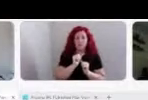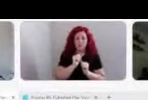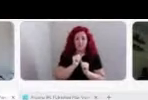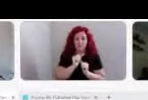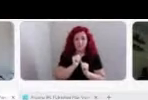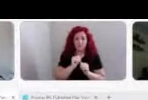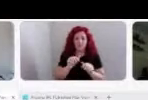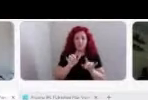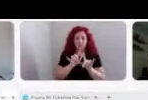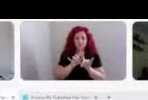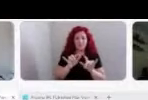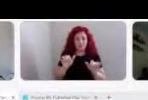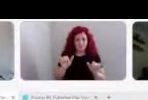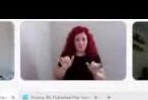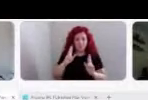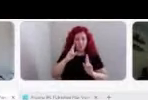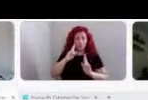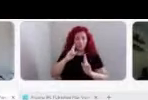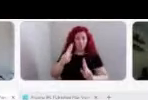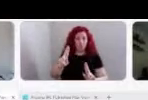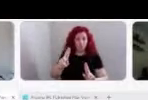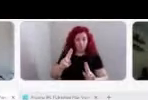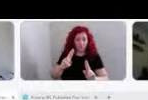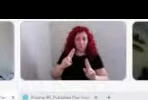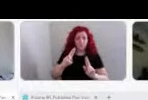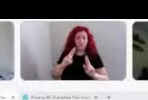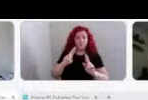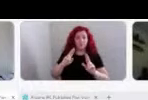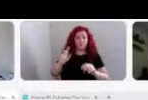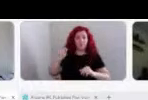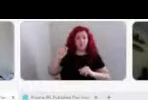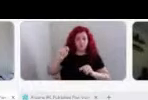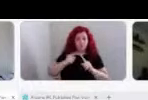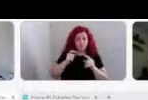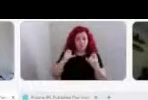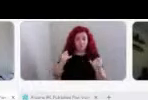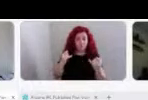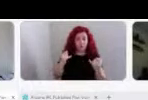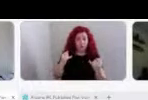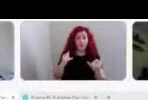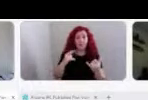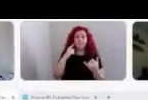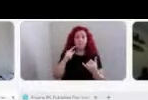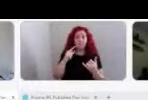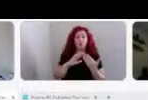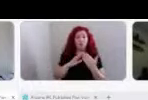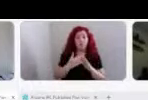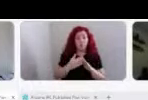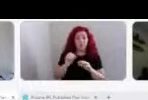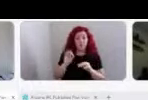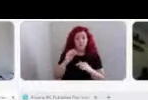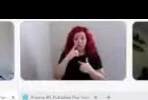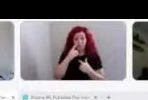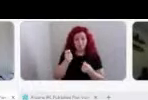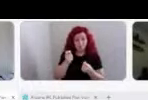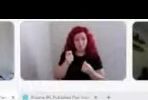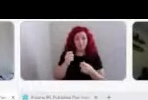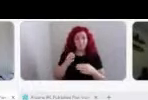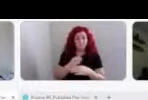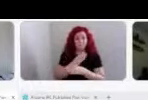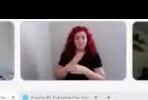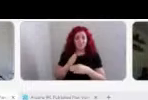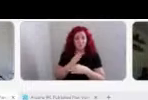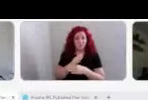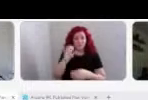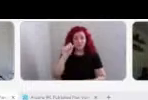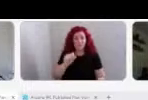the same time honor the weight of testimony for community of interest between the south